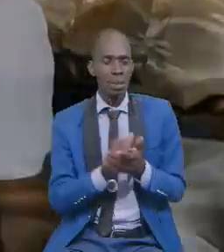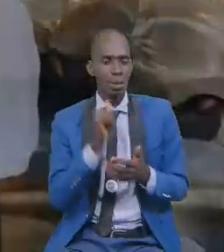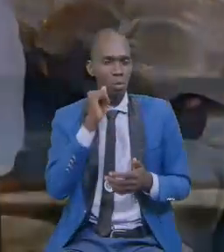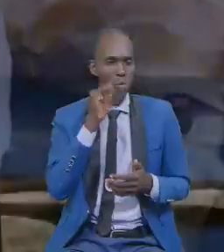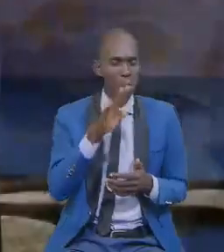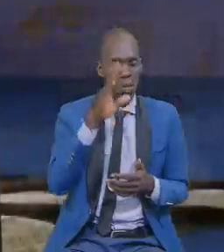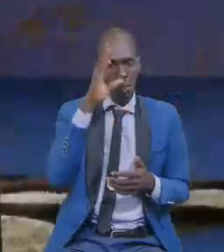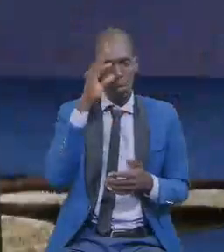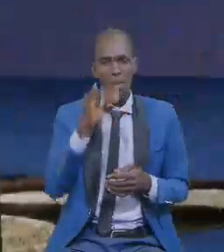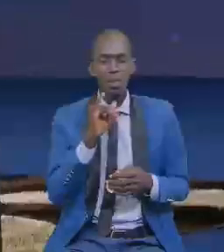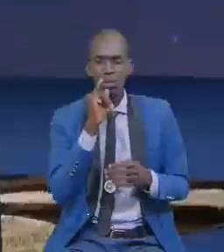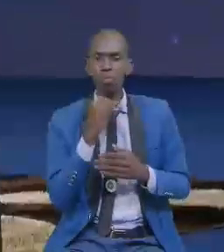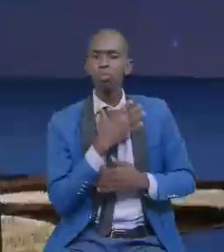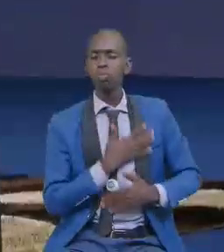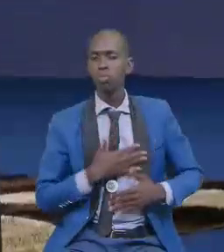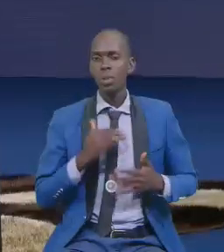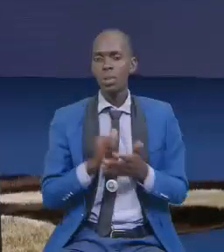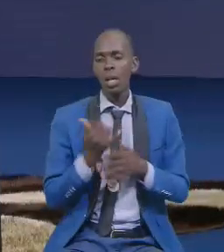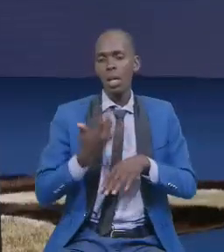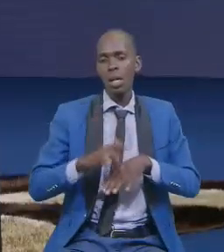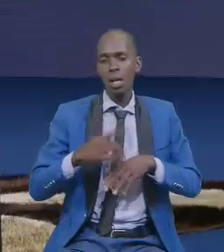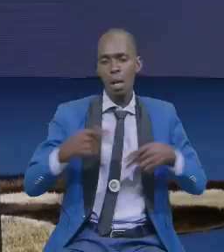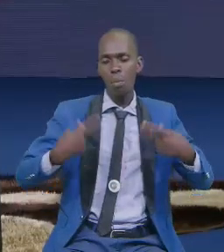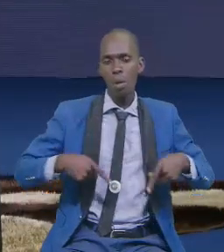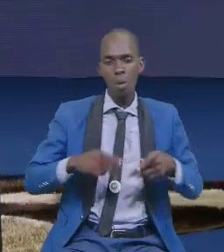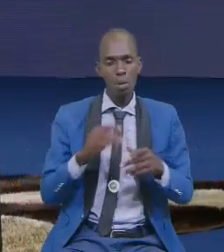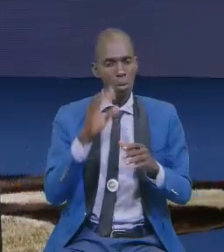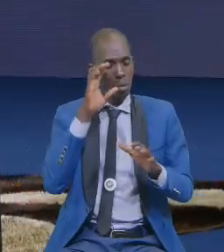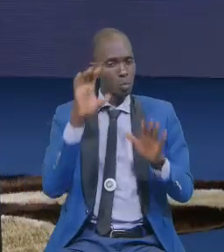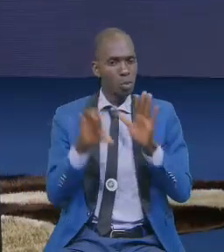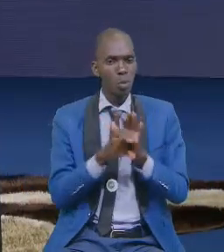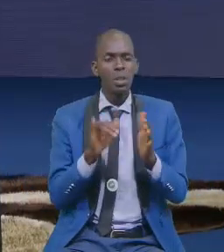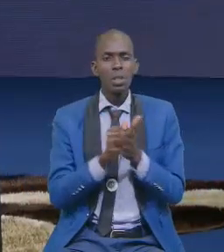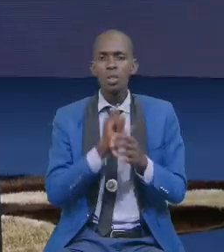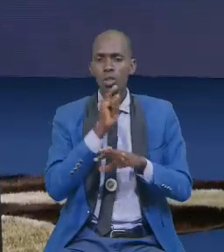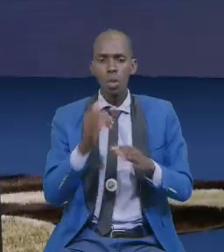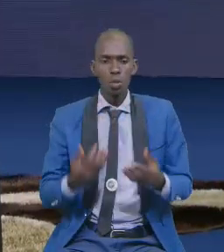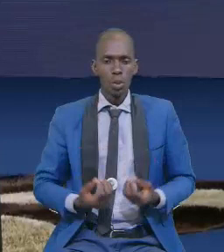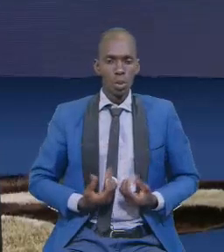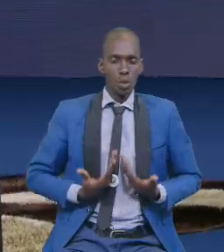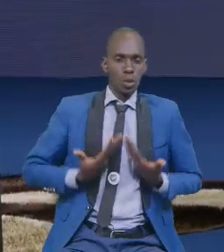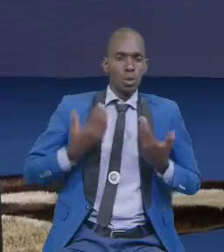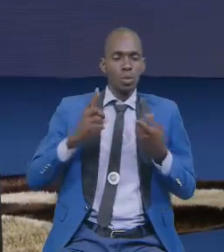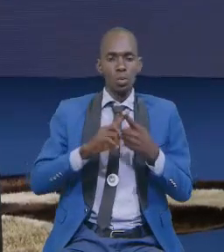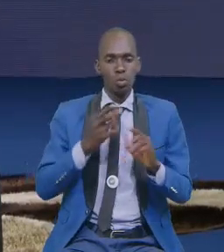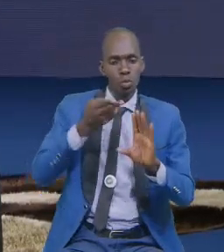the pornography, that doesn't arouse you to go into pornography with them.